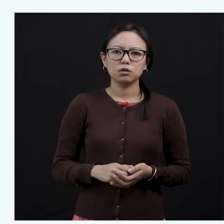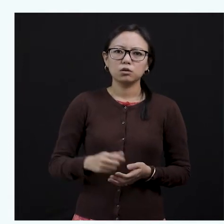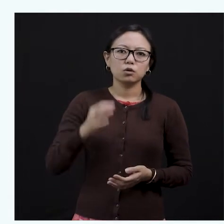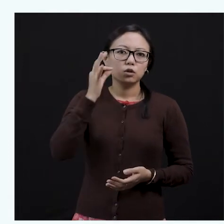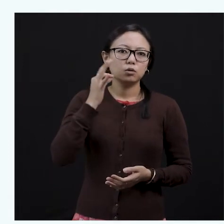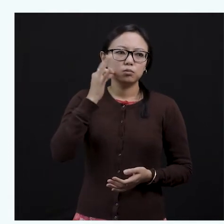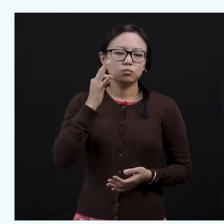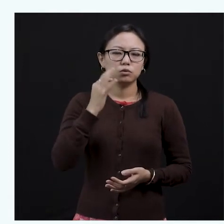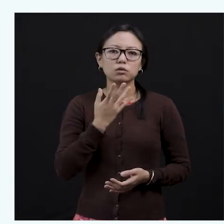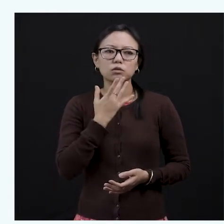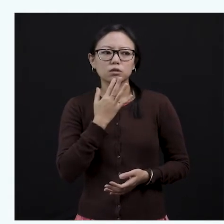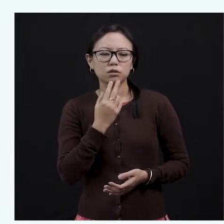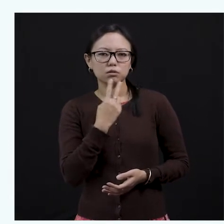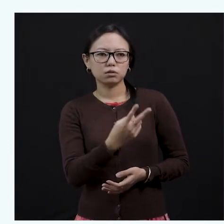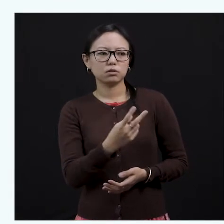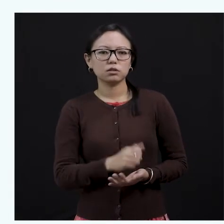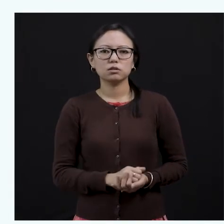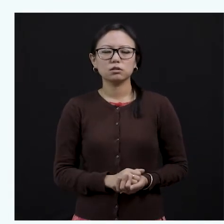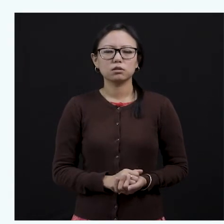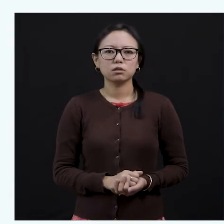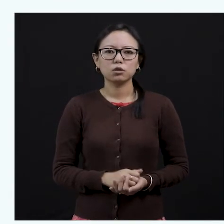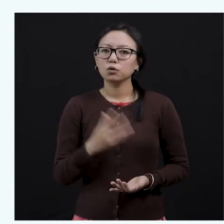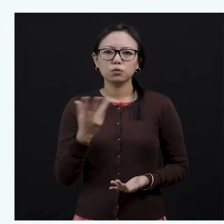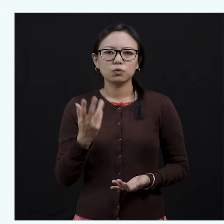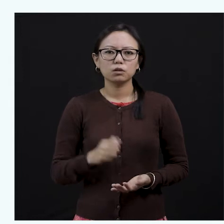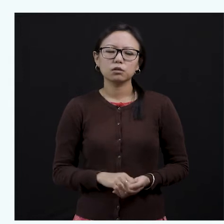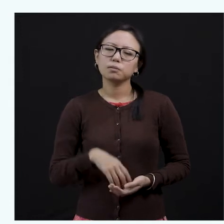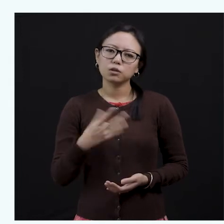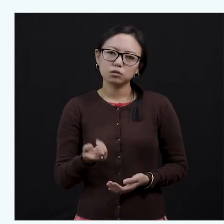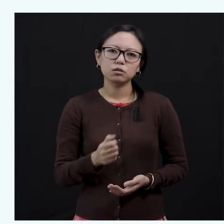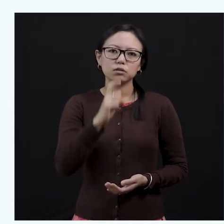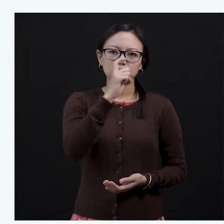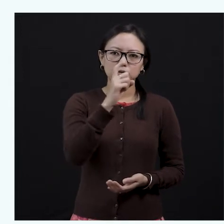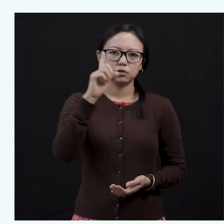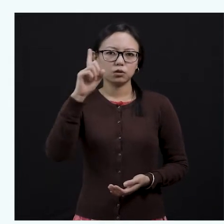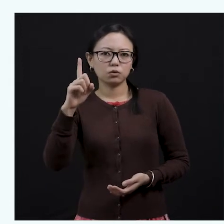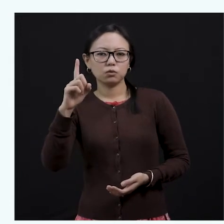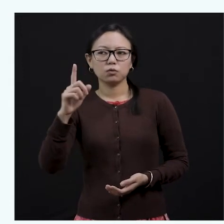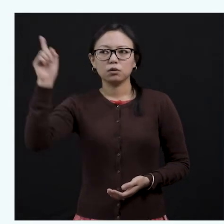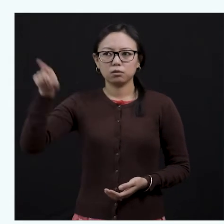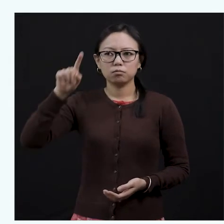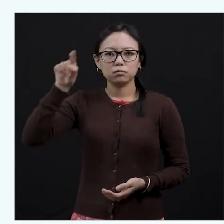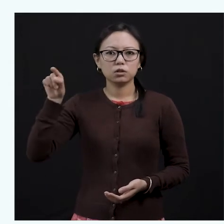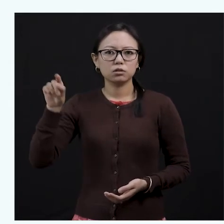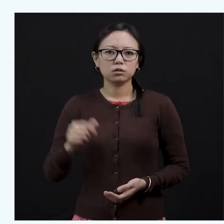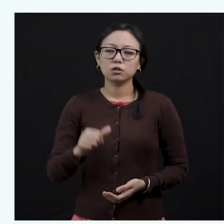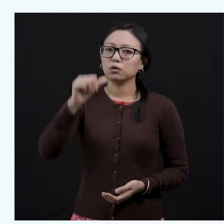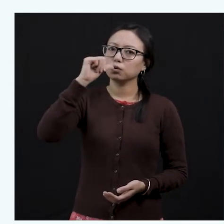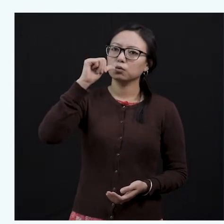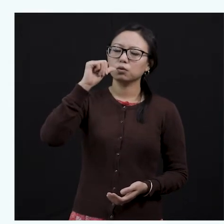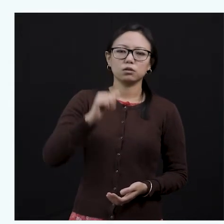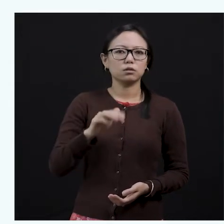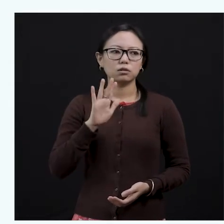71% of the Earth is covered with water, while the remaining is continents. That means it is a